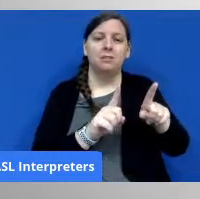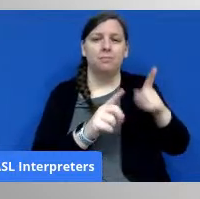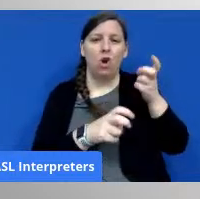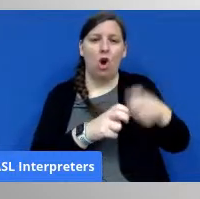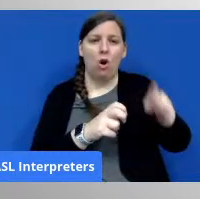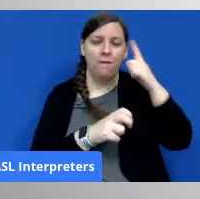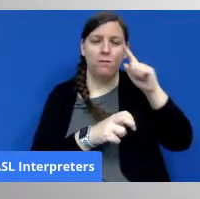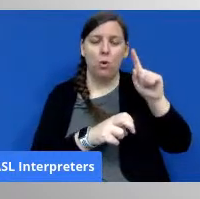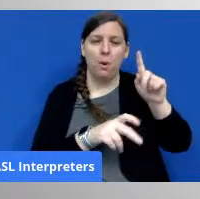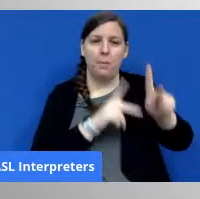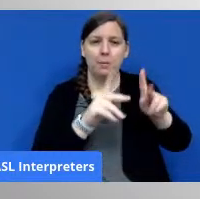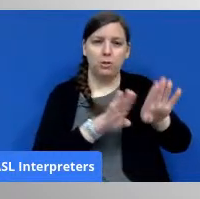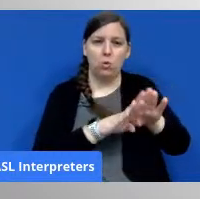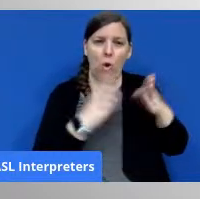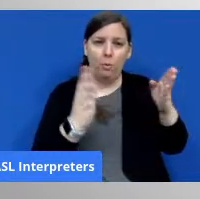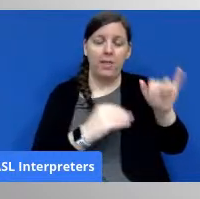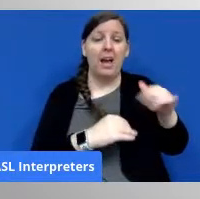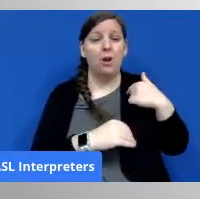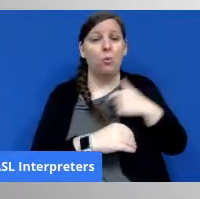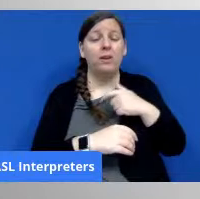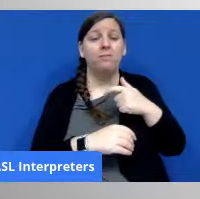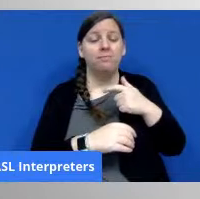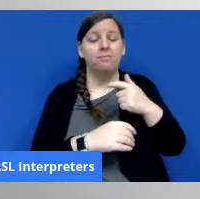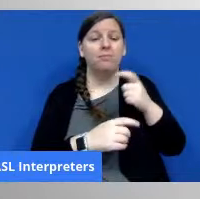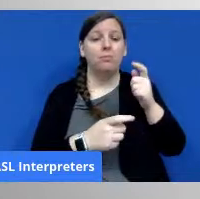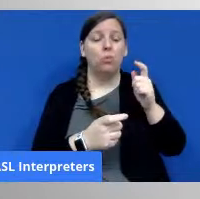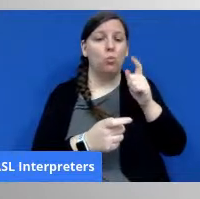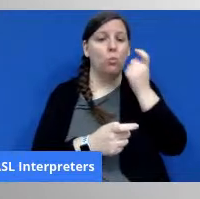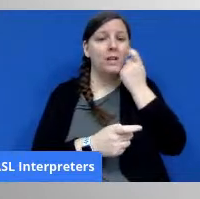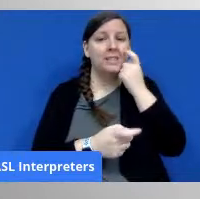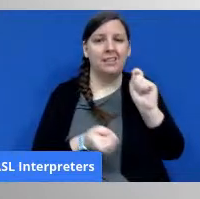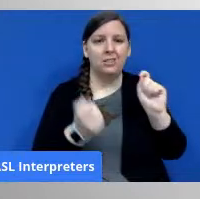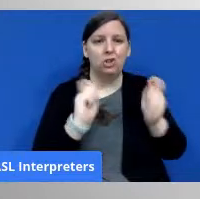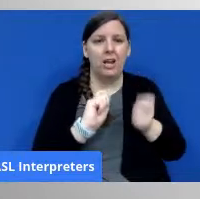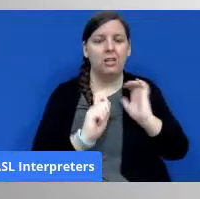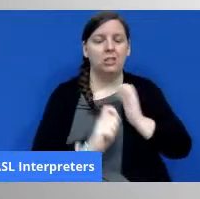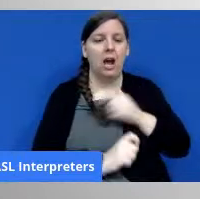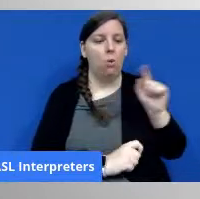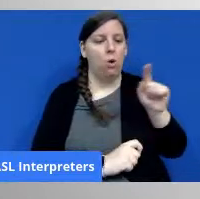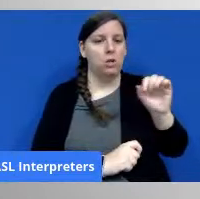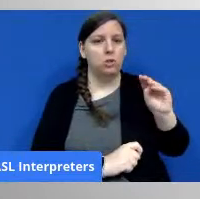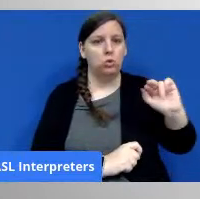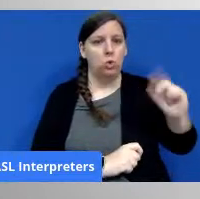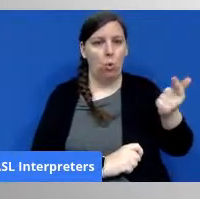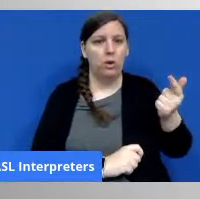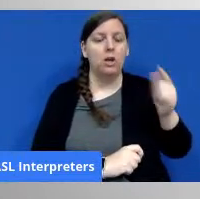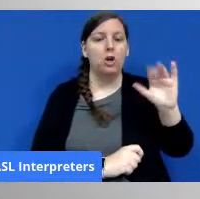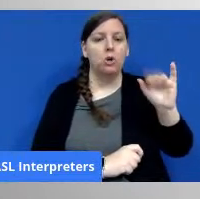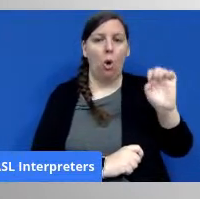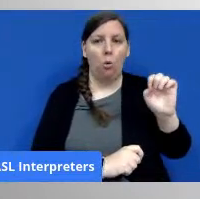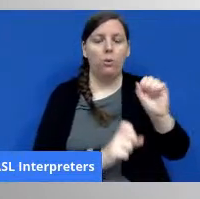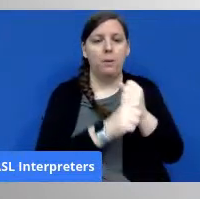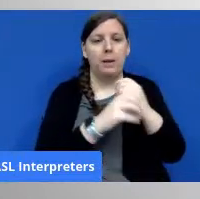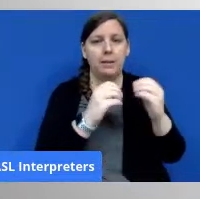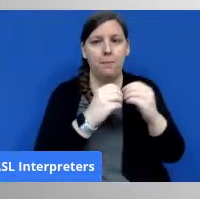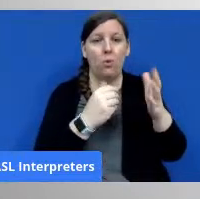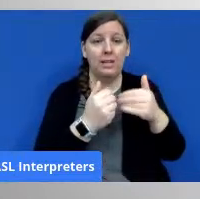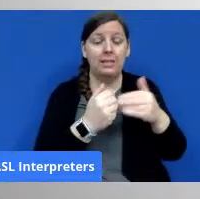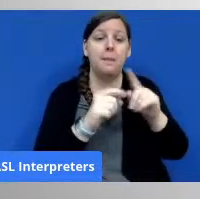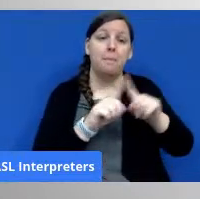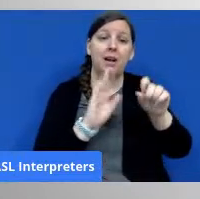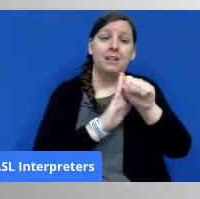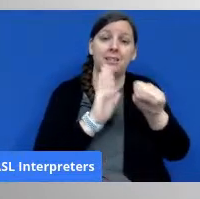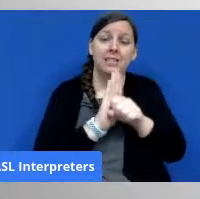our zoning codes that make it a little bit easier for individual volunteers to have those home-based centers. But the state law is pretty stringent.